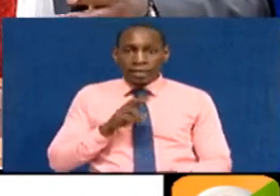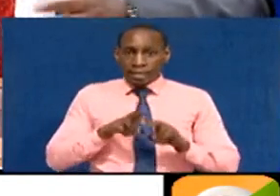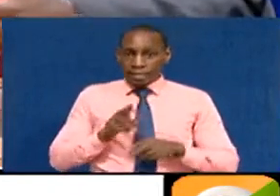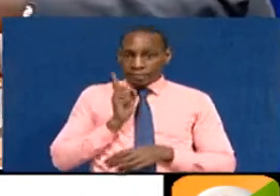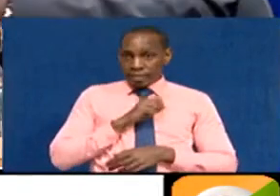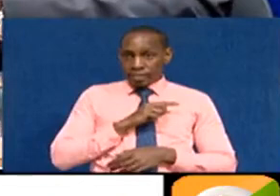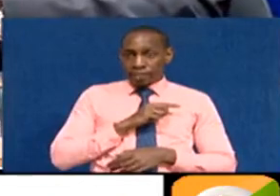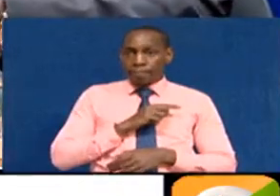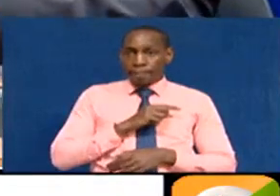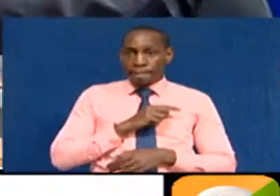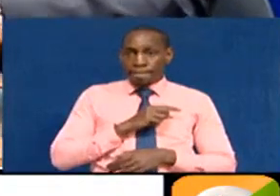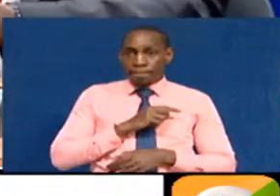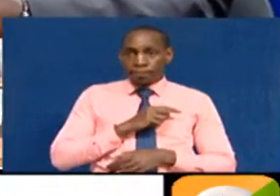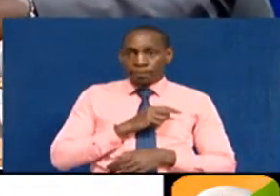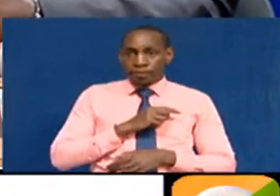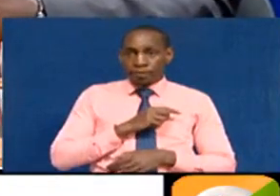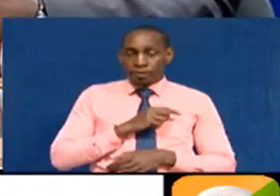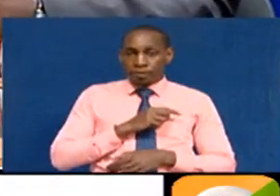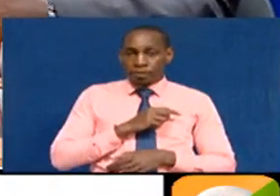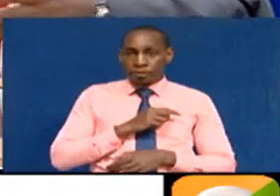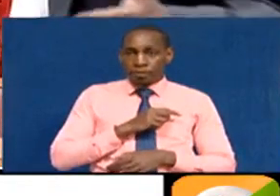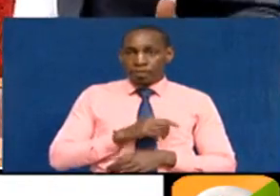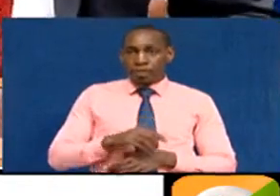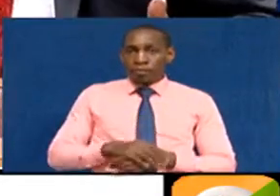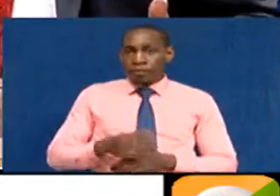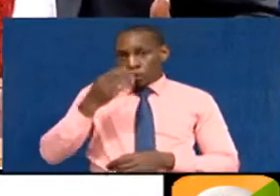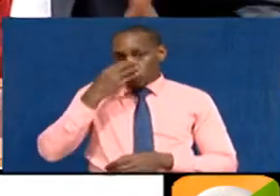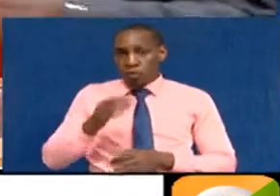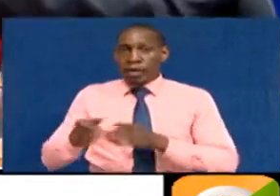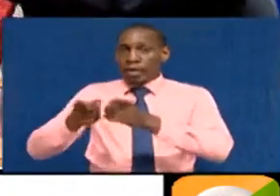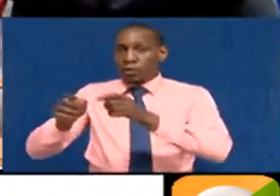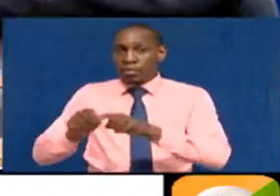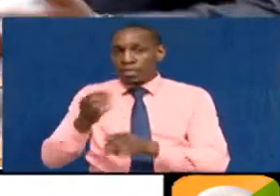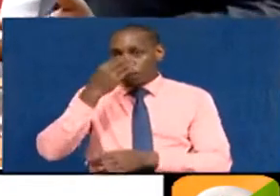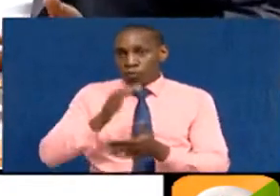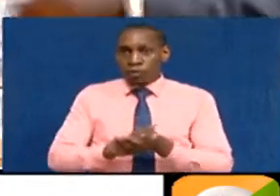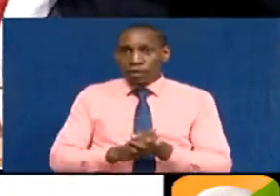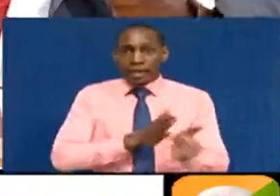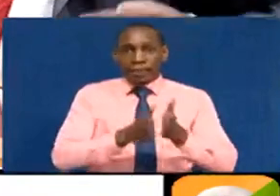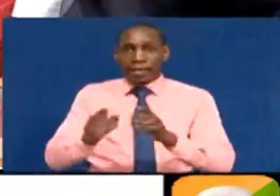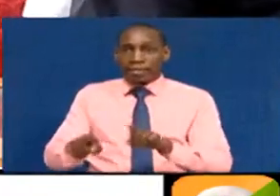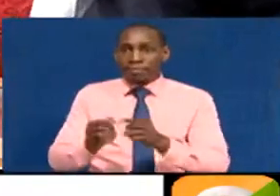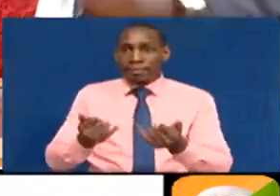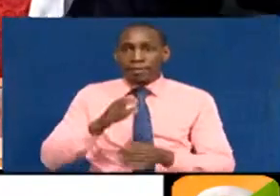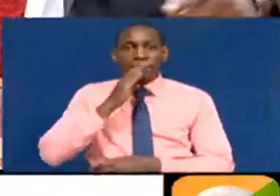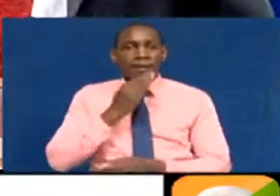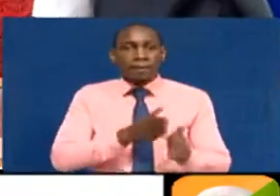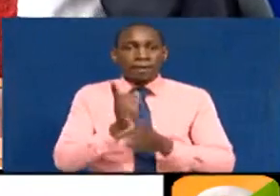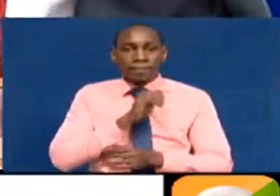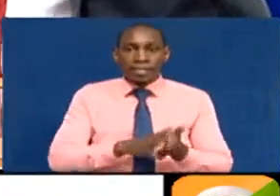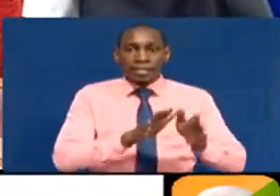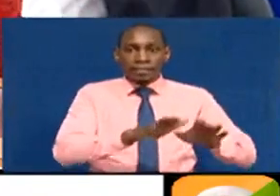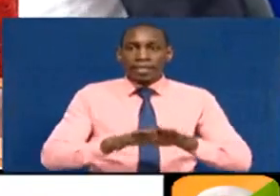down, Nani took over, the DP took over, na DP akaanza kuwapanga. Kasema Musalia tumepanga na Musalia